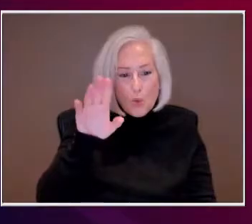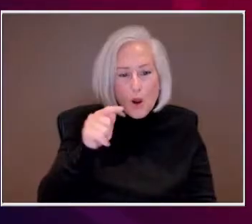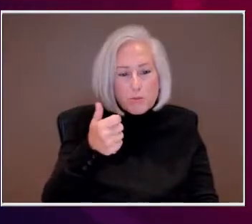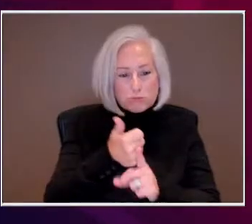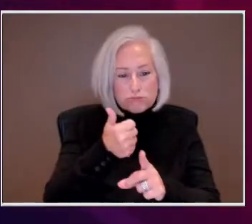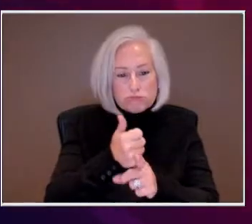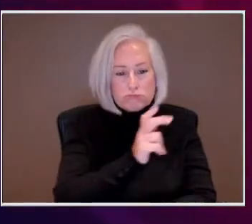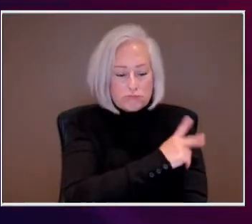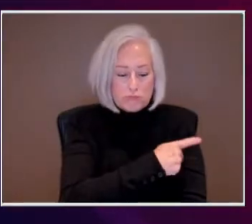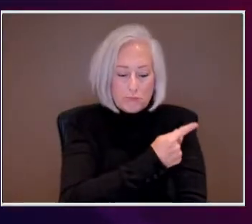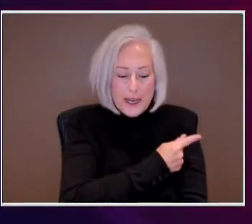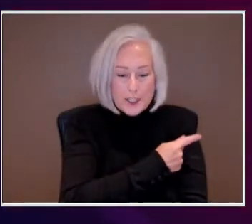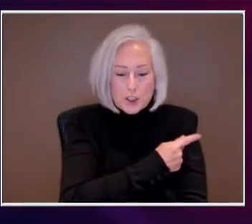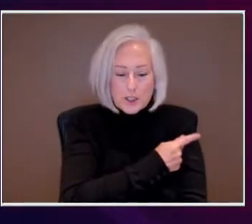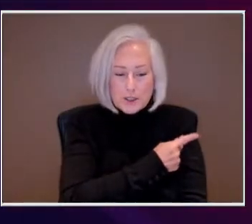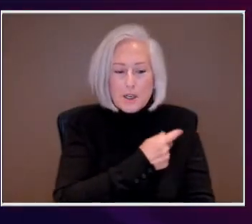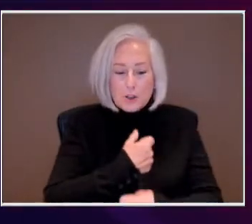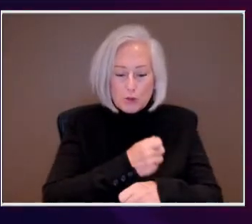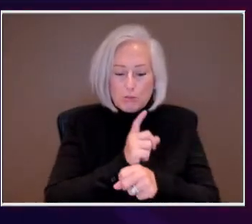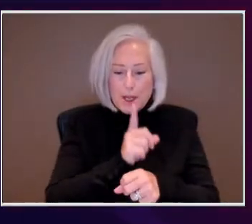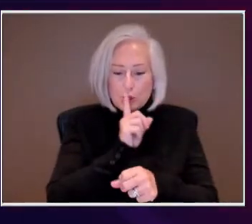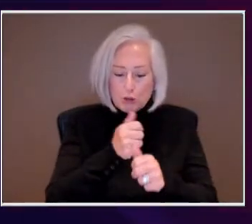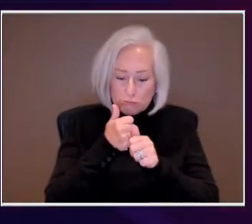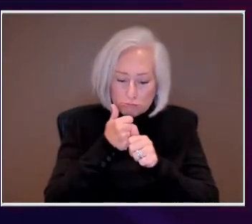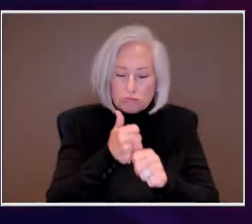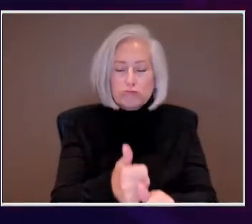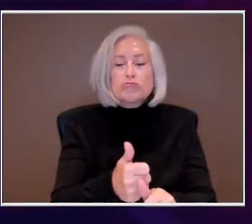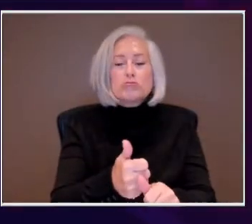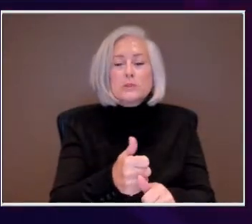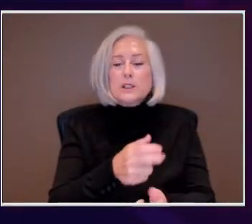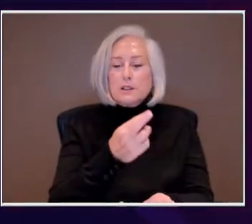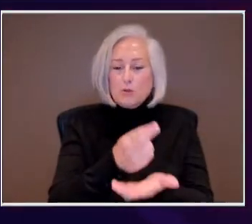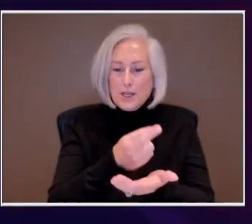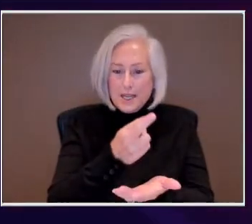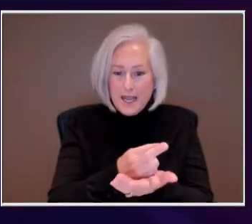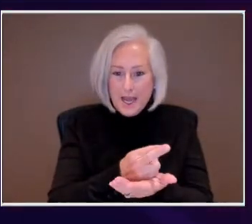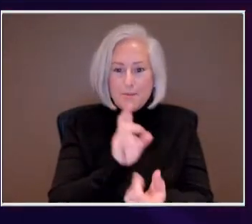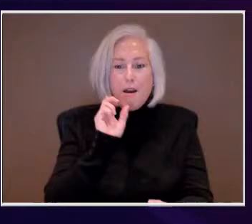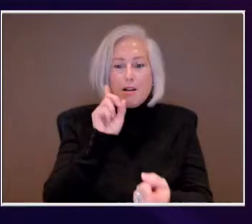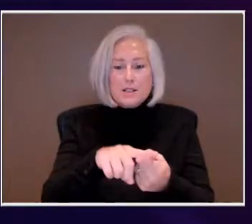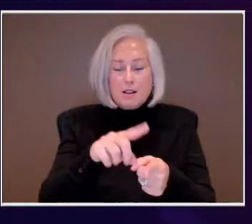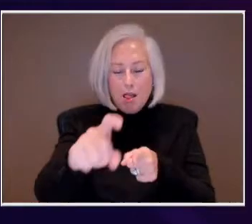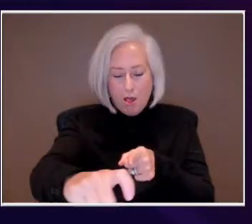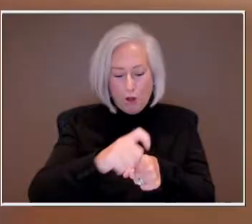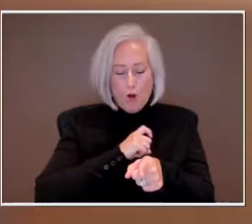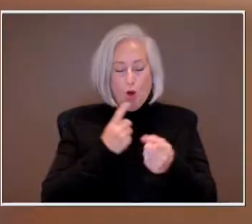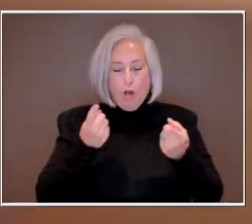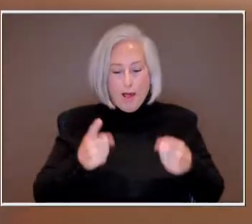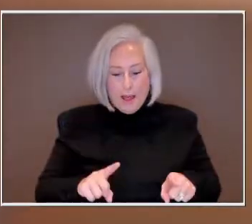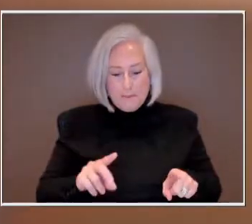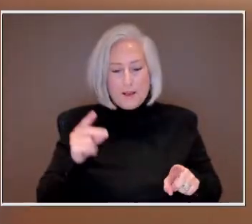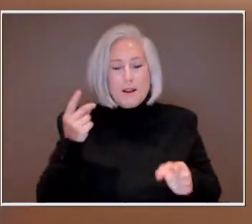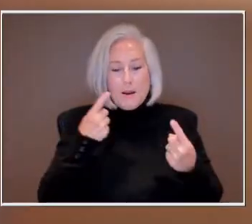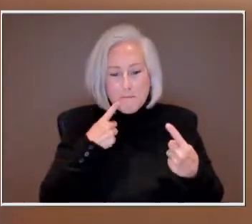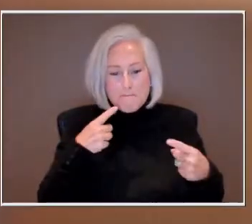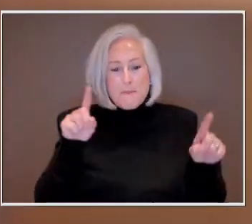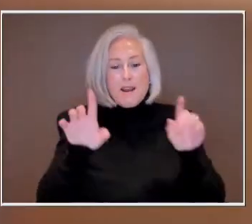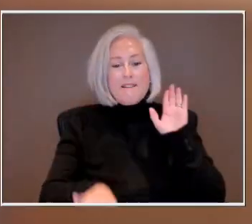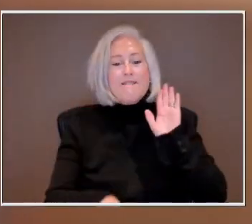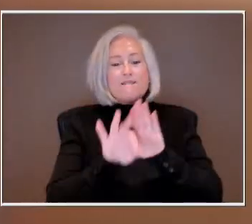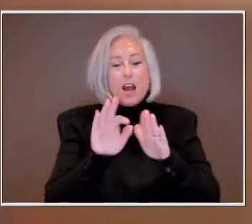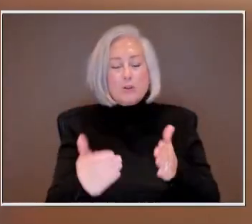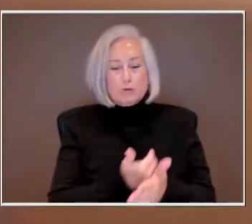up with the cardiac rehab until he got that call that he would get a new heart? Yeah, I think when we think